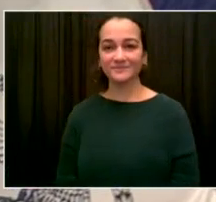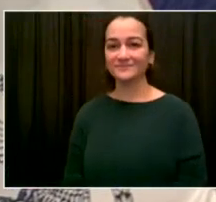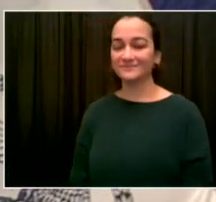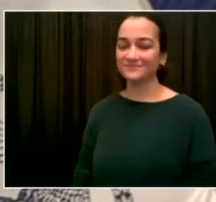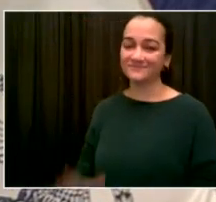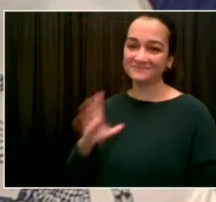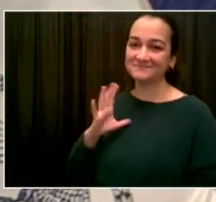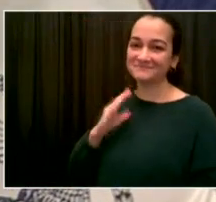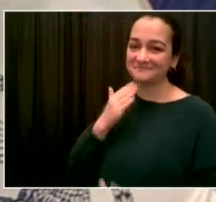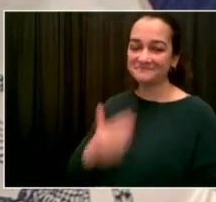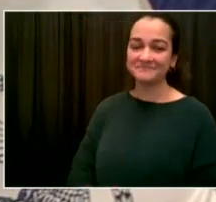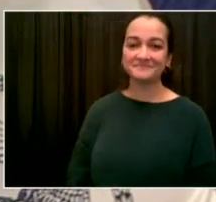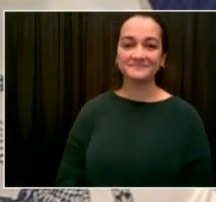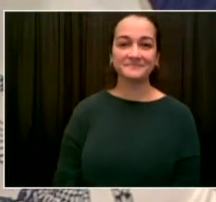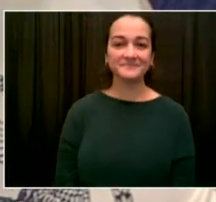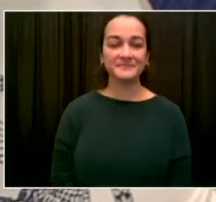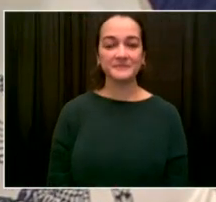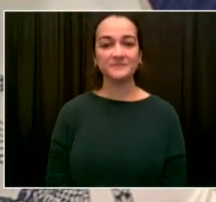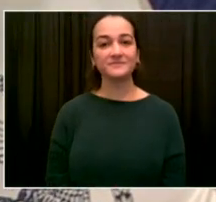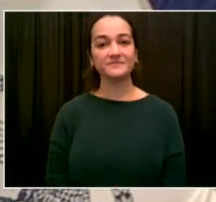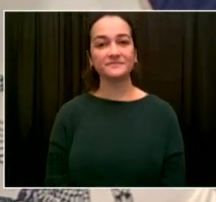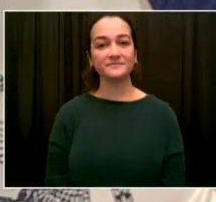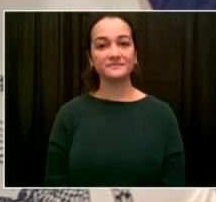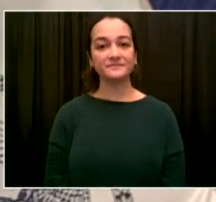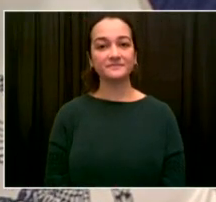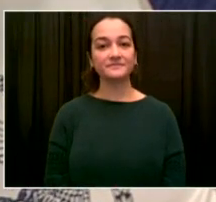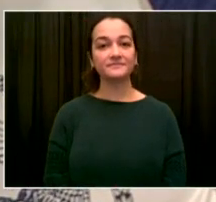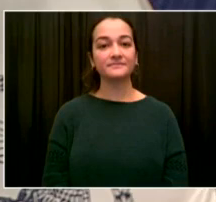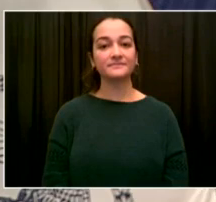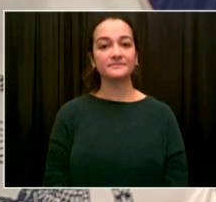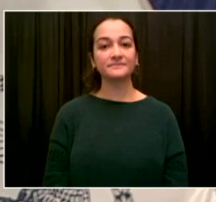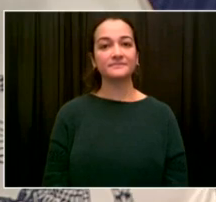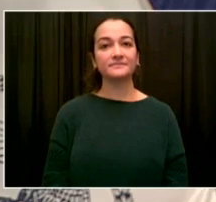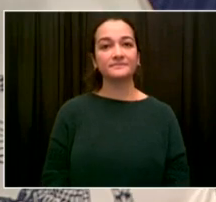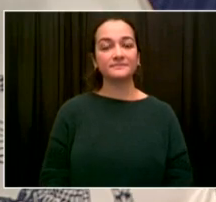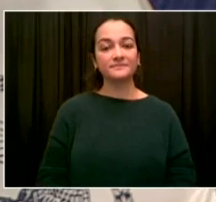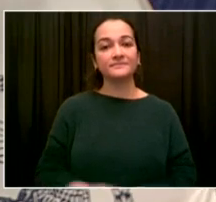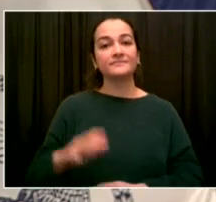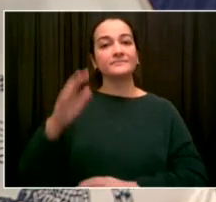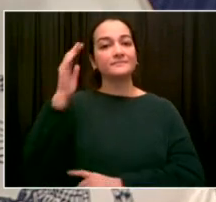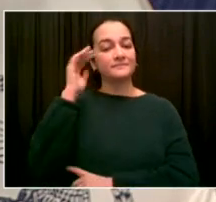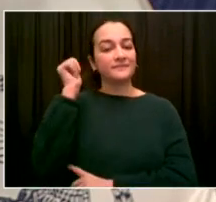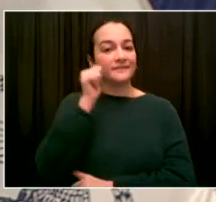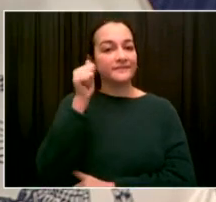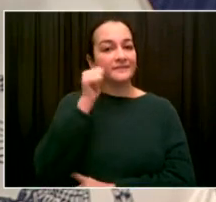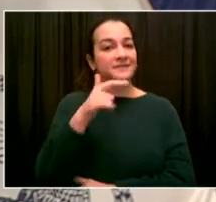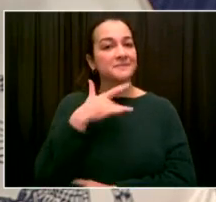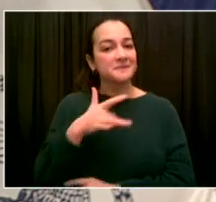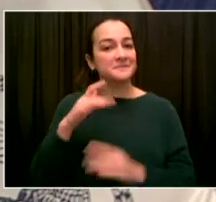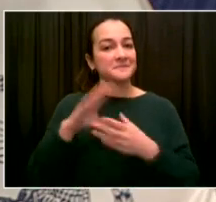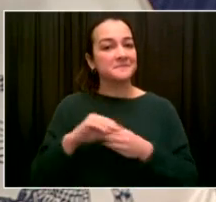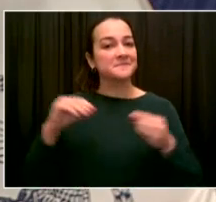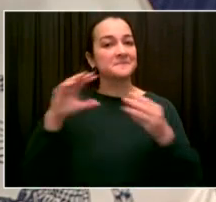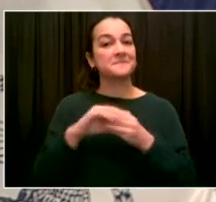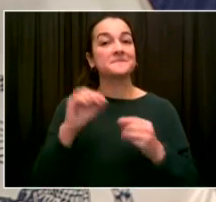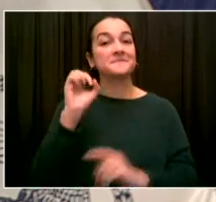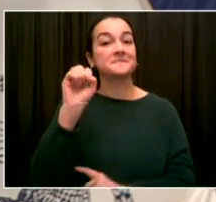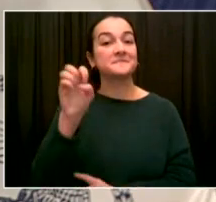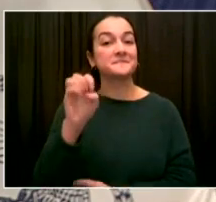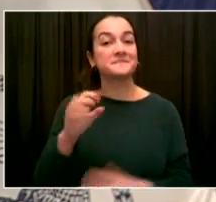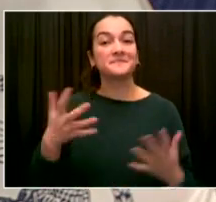go over the indicators, and these both show us the good and the challenge like never before. The good, we've now